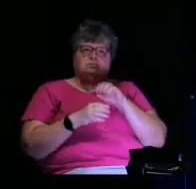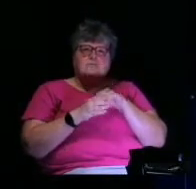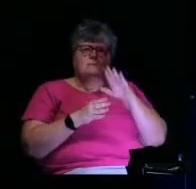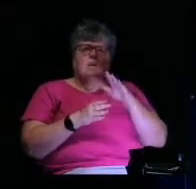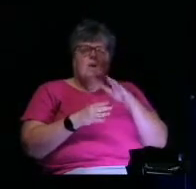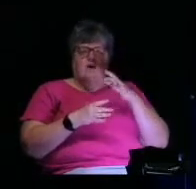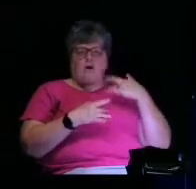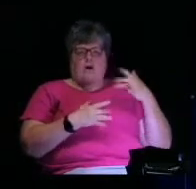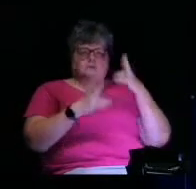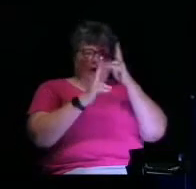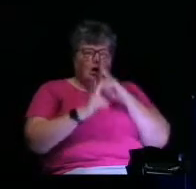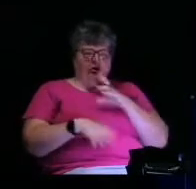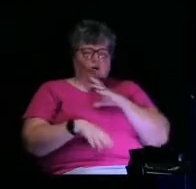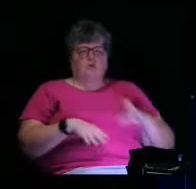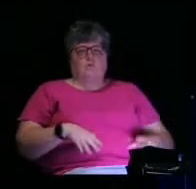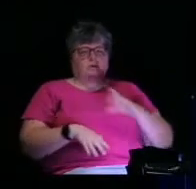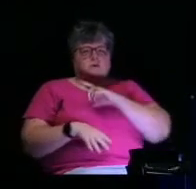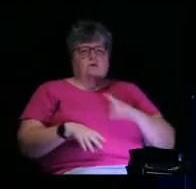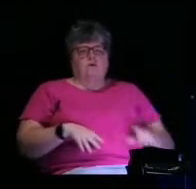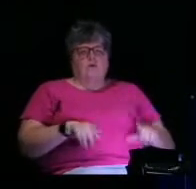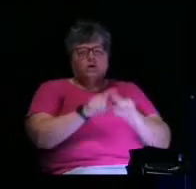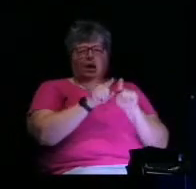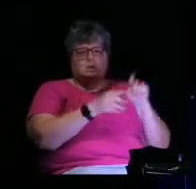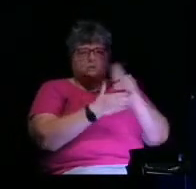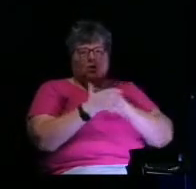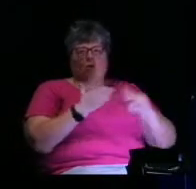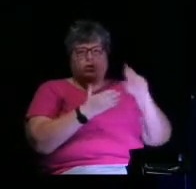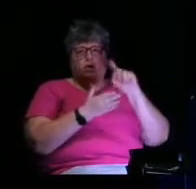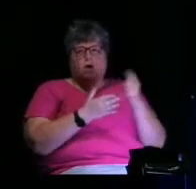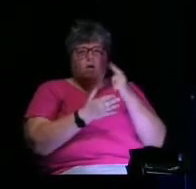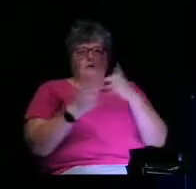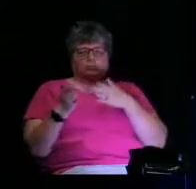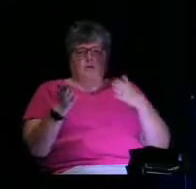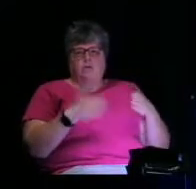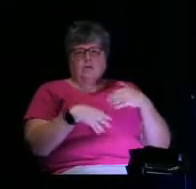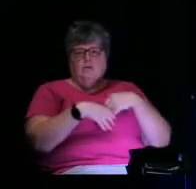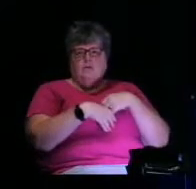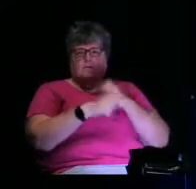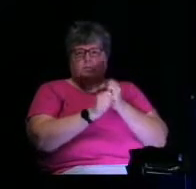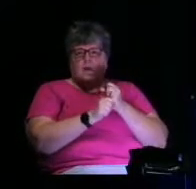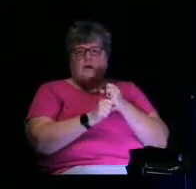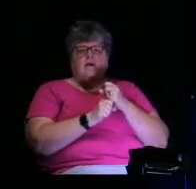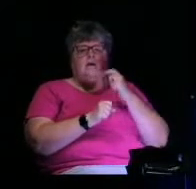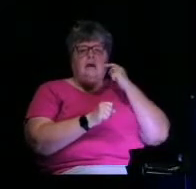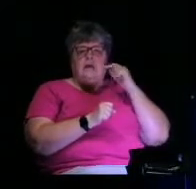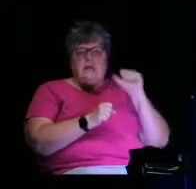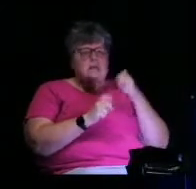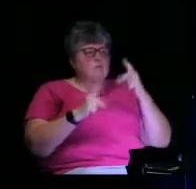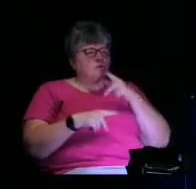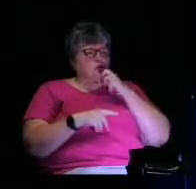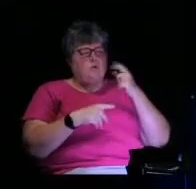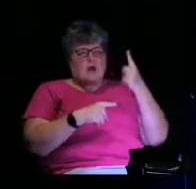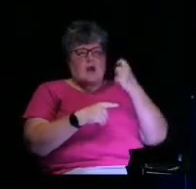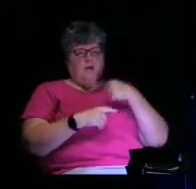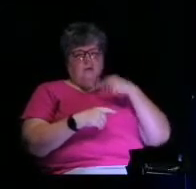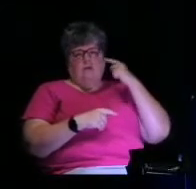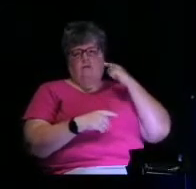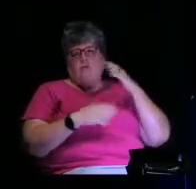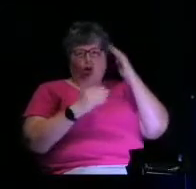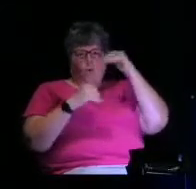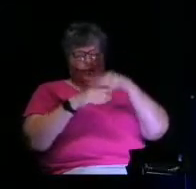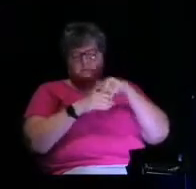honor Christ the Lord as holy, always being prepared to make a defense to anyone who asks you for a reason for the hope that is in you, yet do